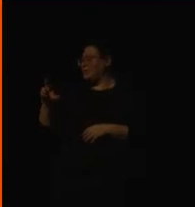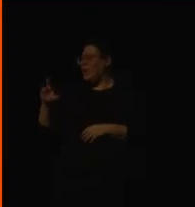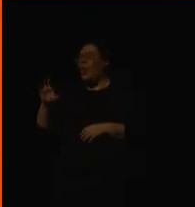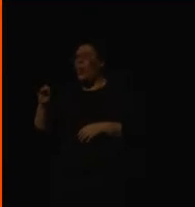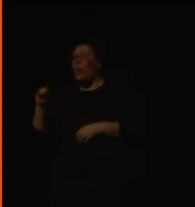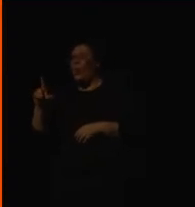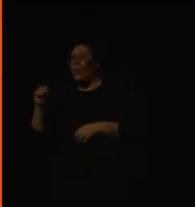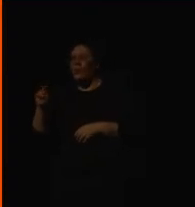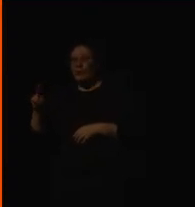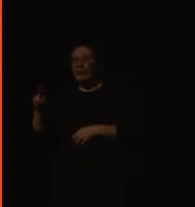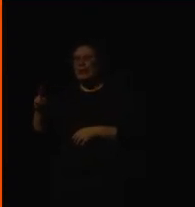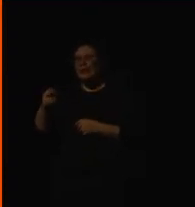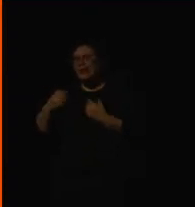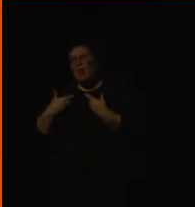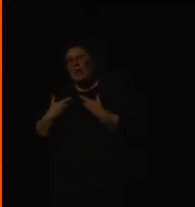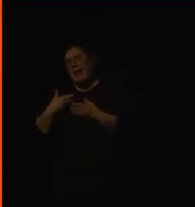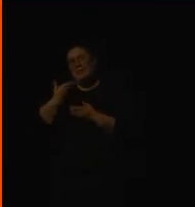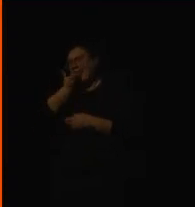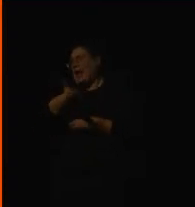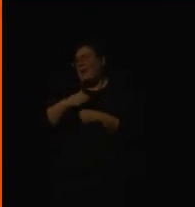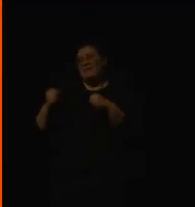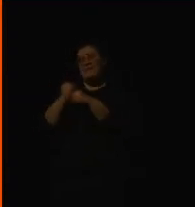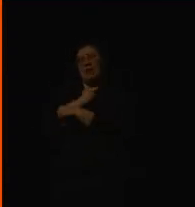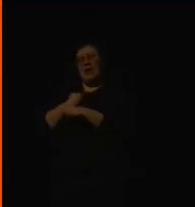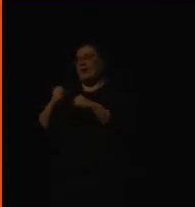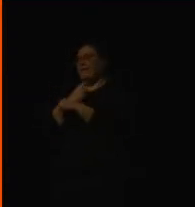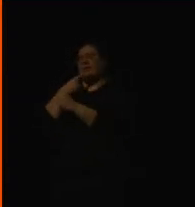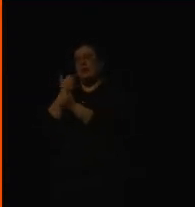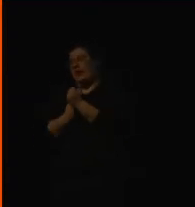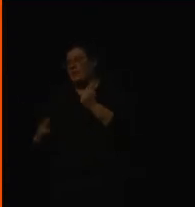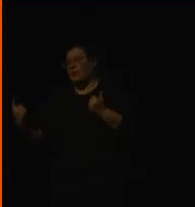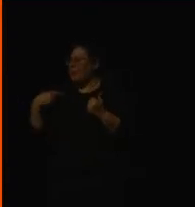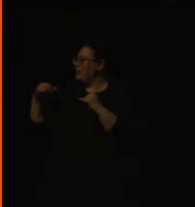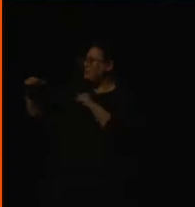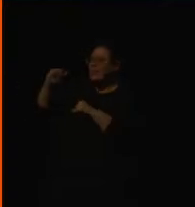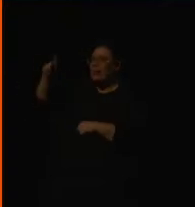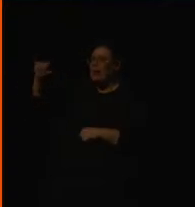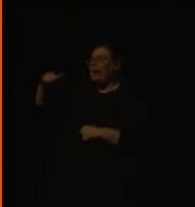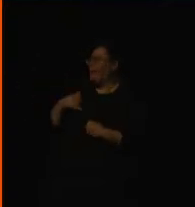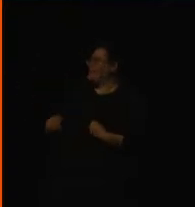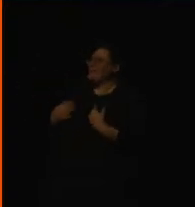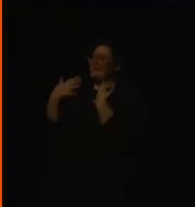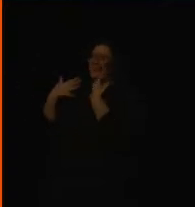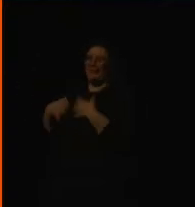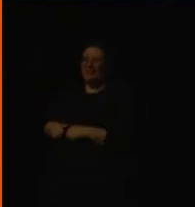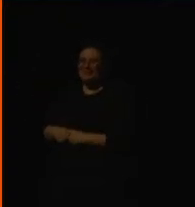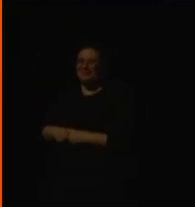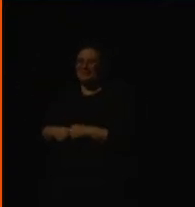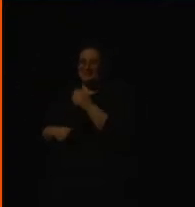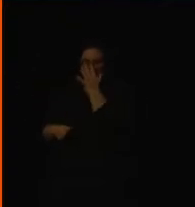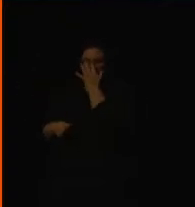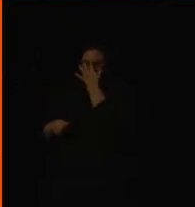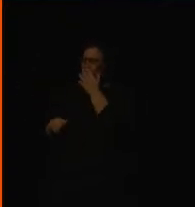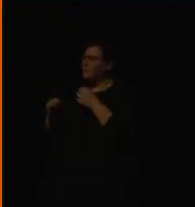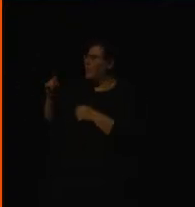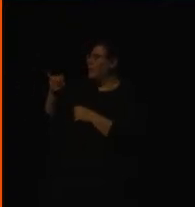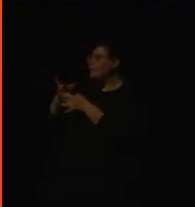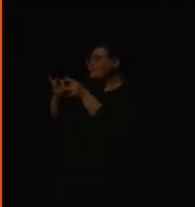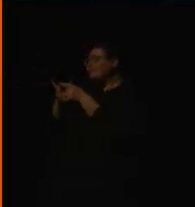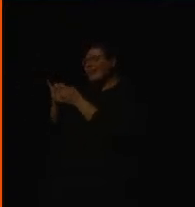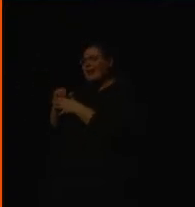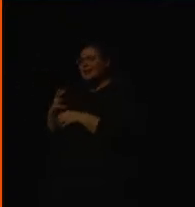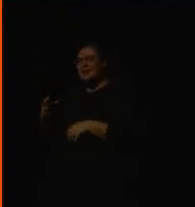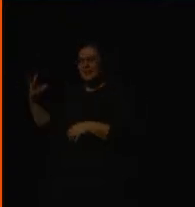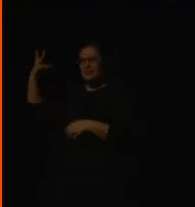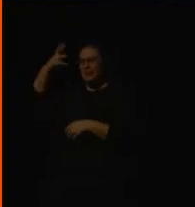I'm in there fighting the fight for everybody. I'm like Ady, I just fight. And that's the beauty